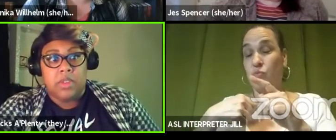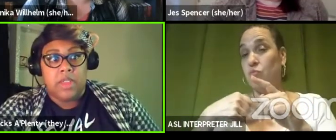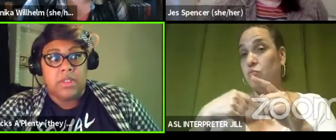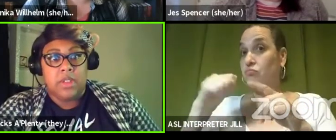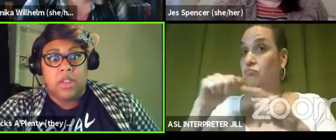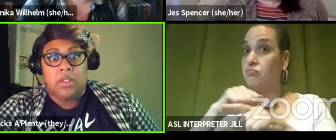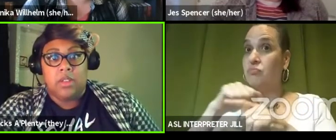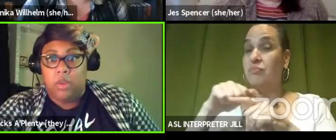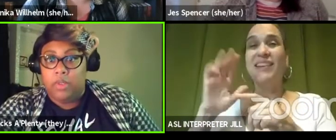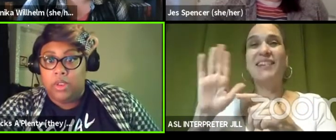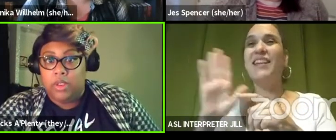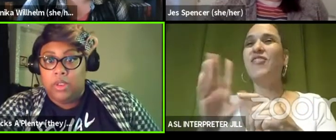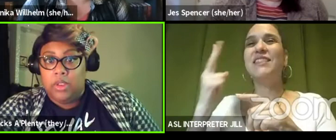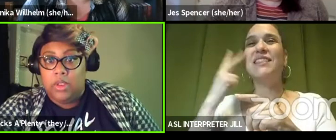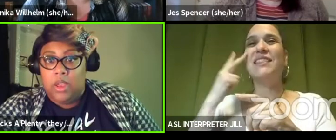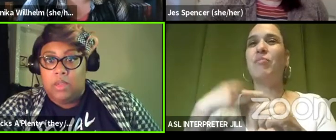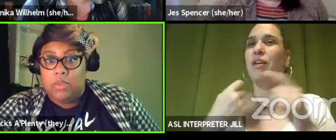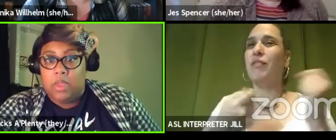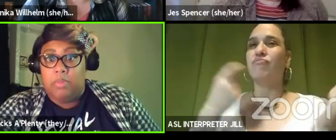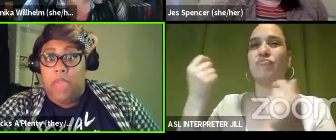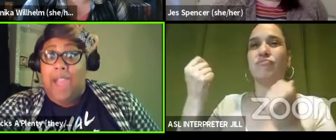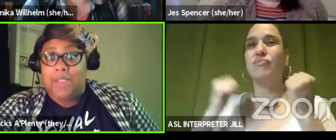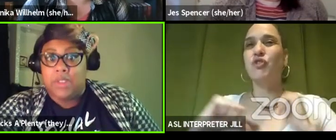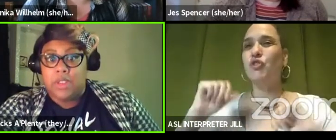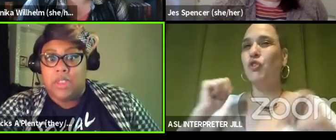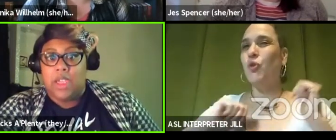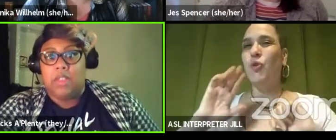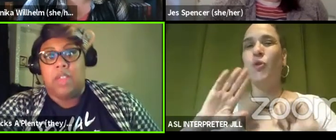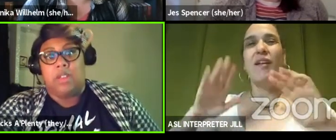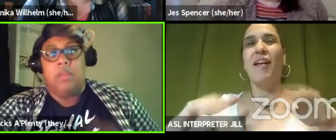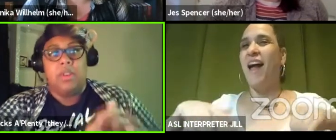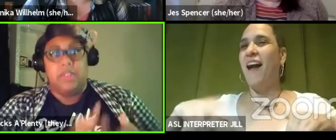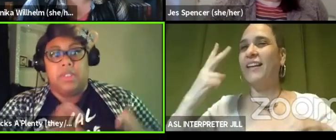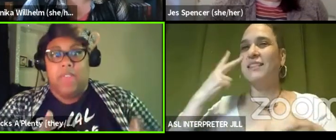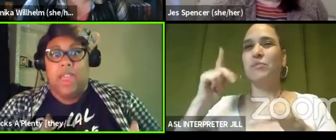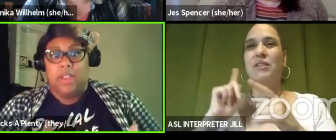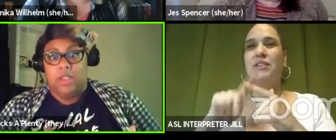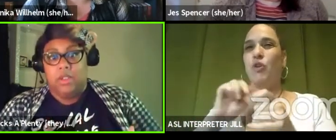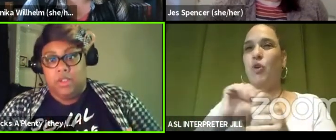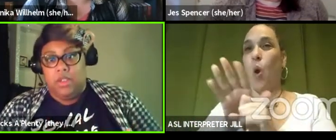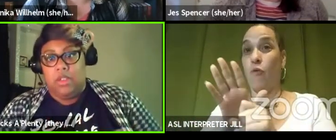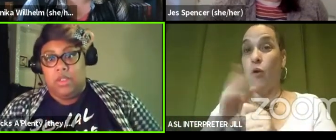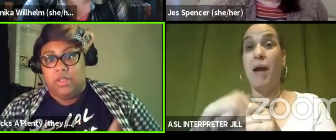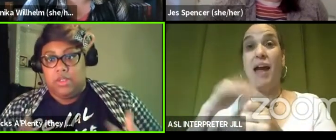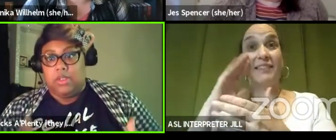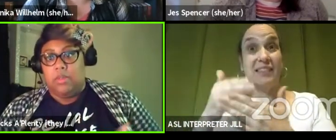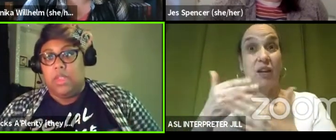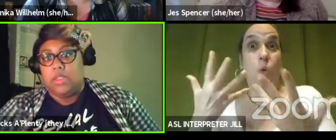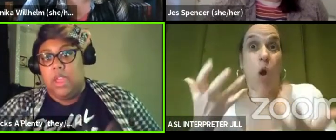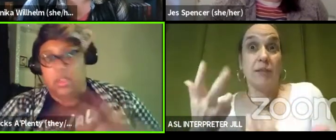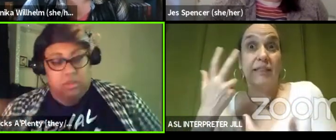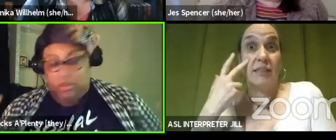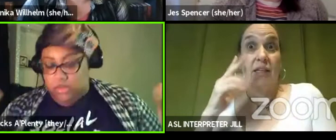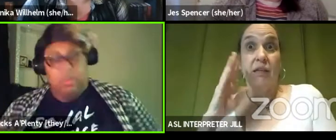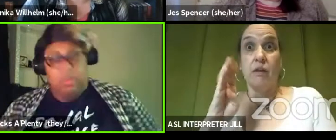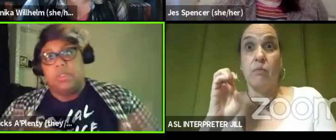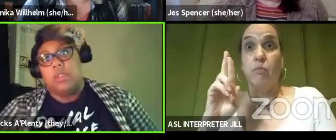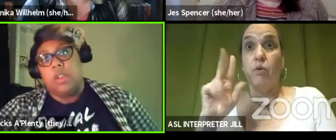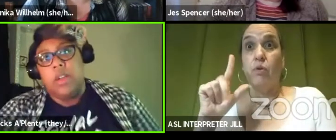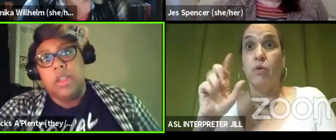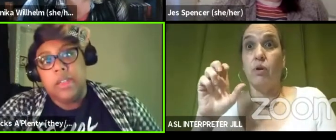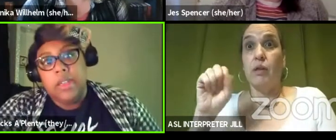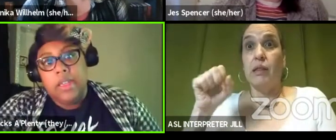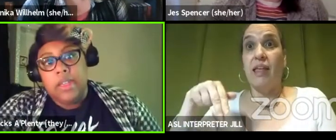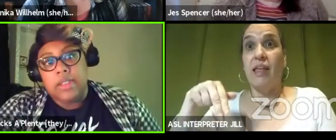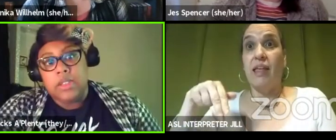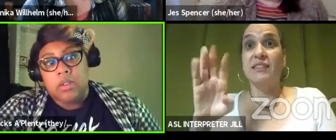do burlesque until COVID. He asked. He's like, I want to see this act that you're doing because this is amazing. I just wait, what's going